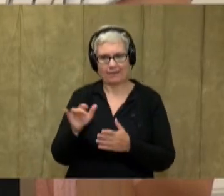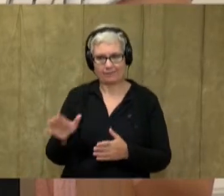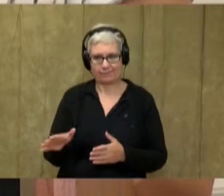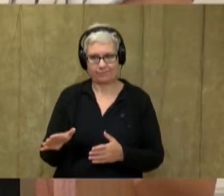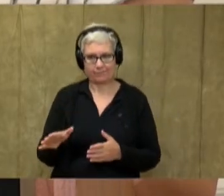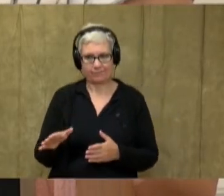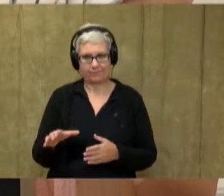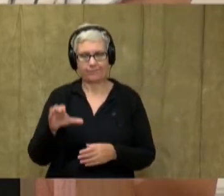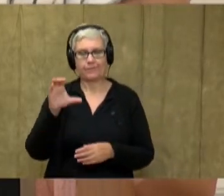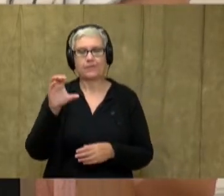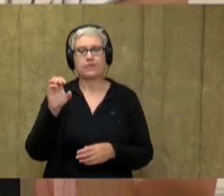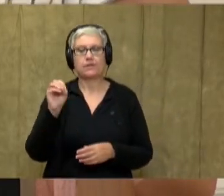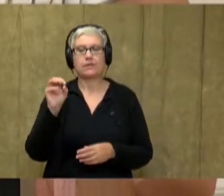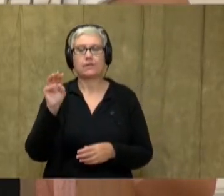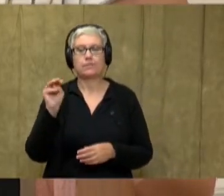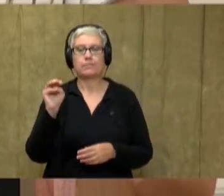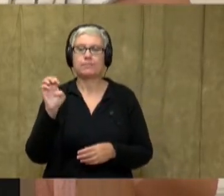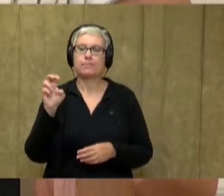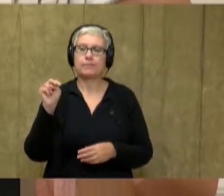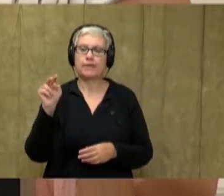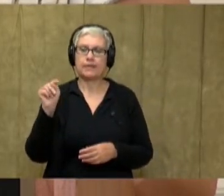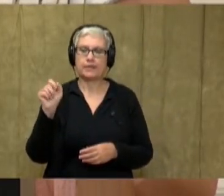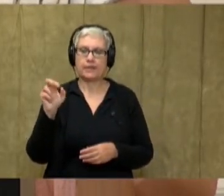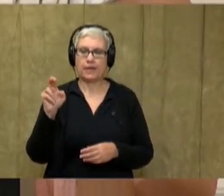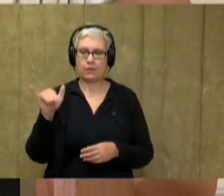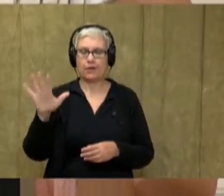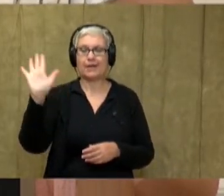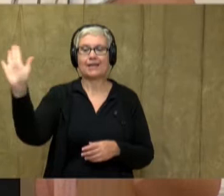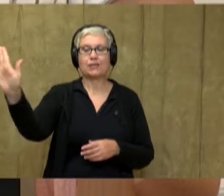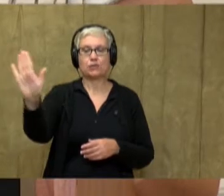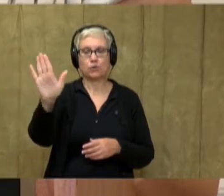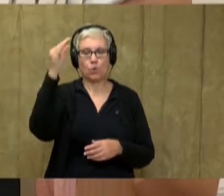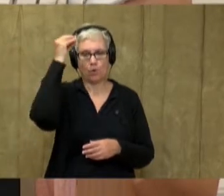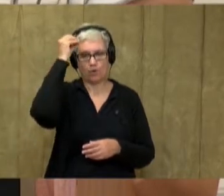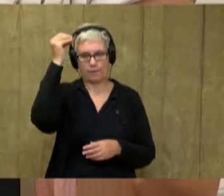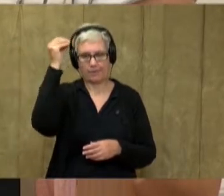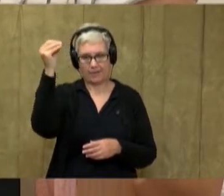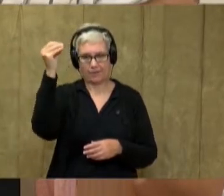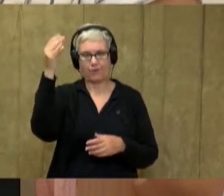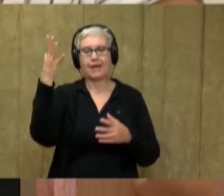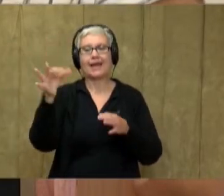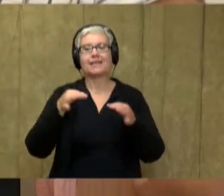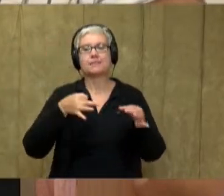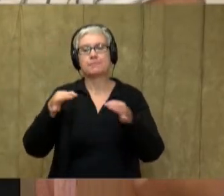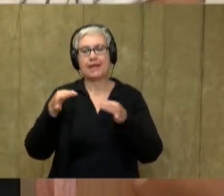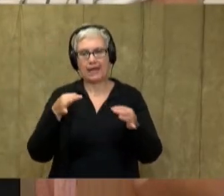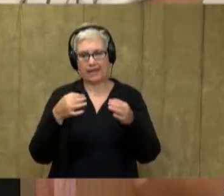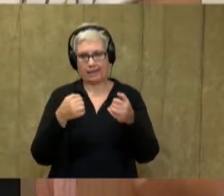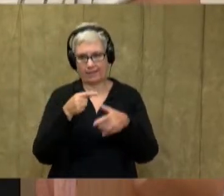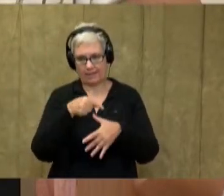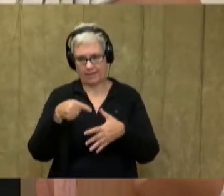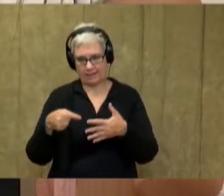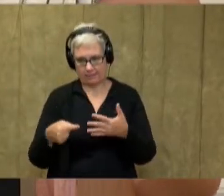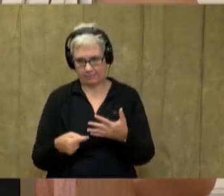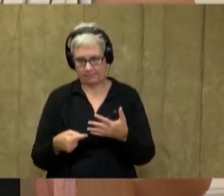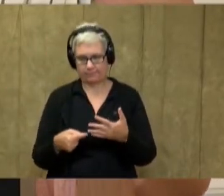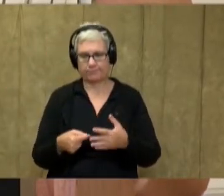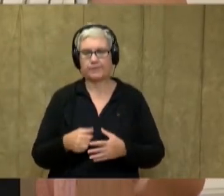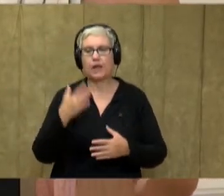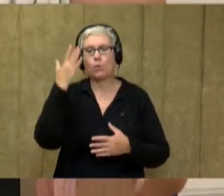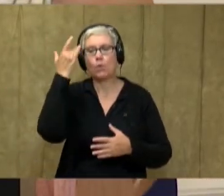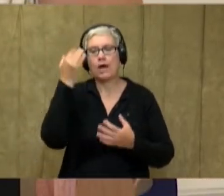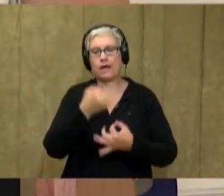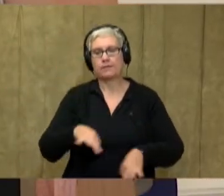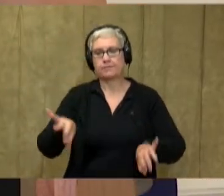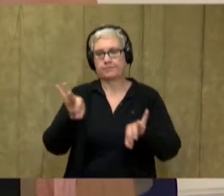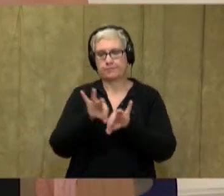again, is not a concrete detail, but it is your opinion explaining the concrete detail and its importance. The next part